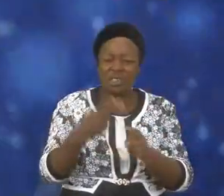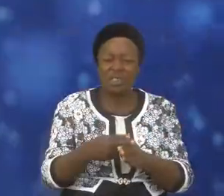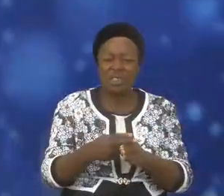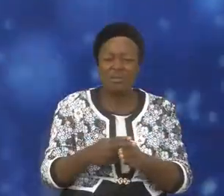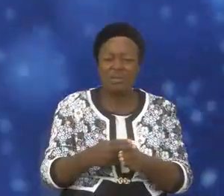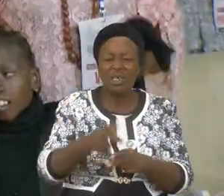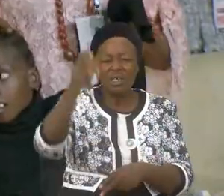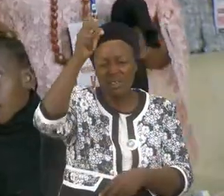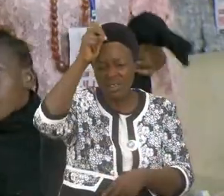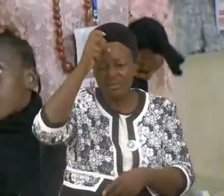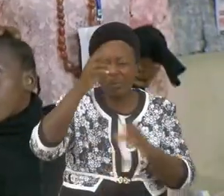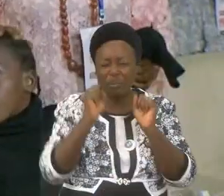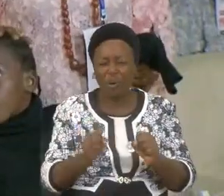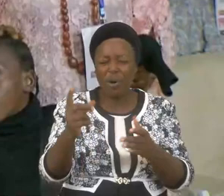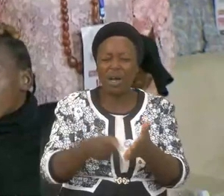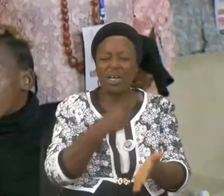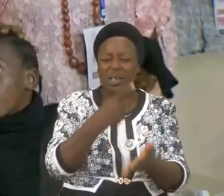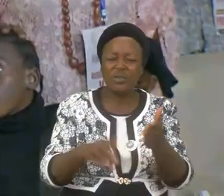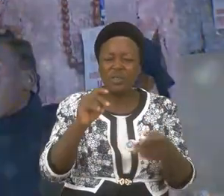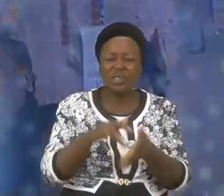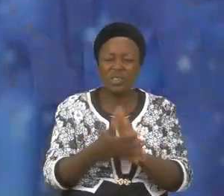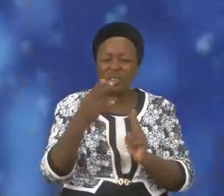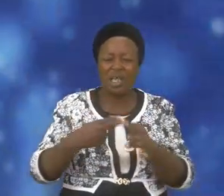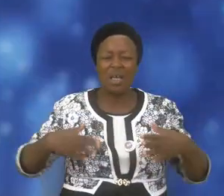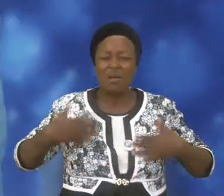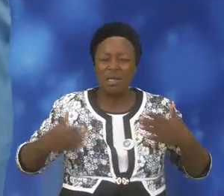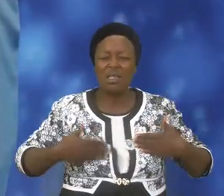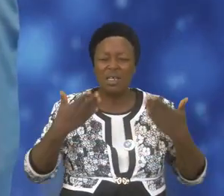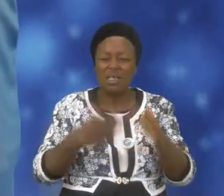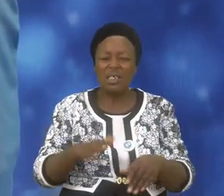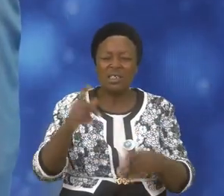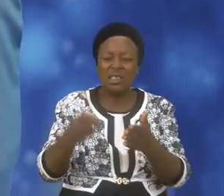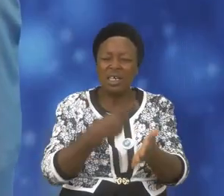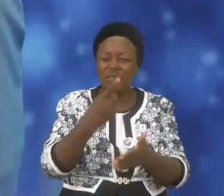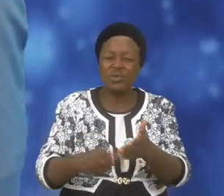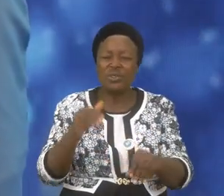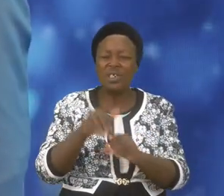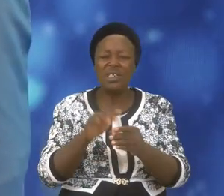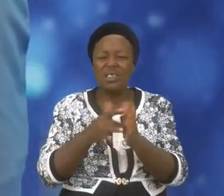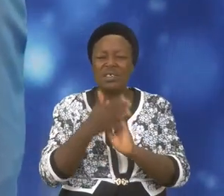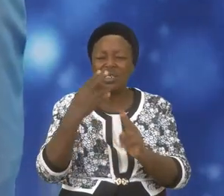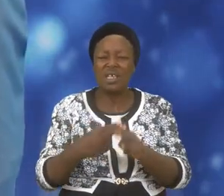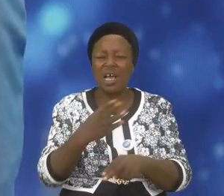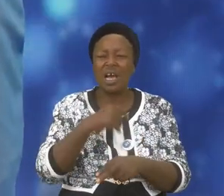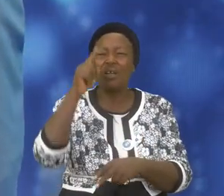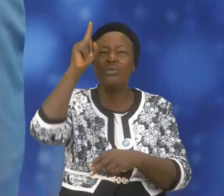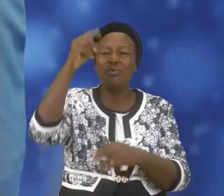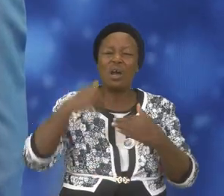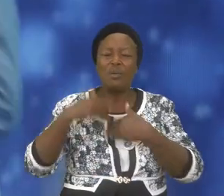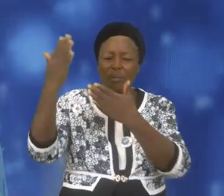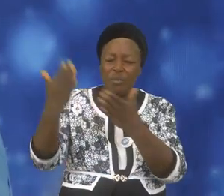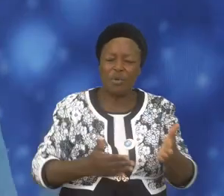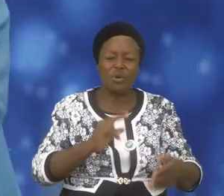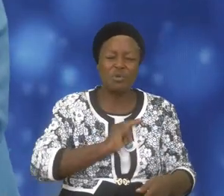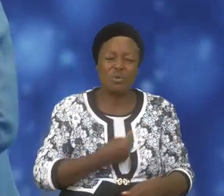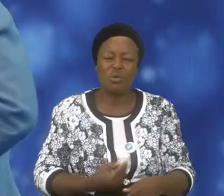death canceled, and you have brought us up from the dungeon and prison